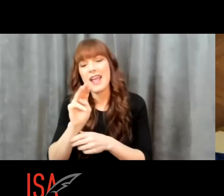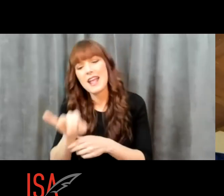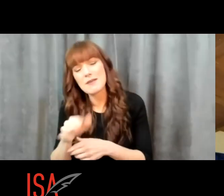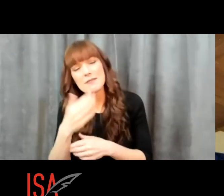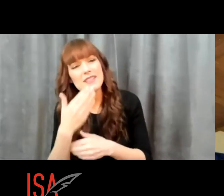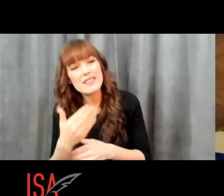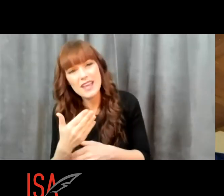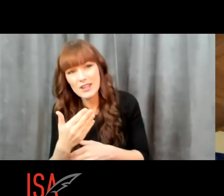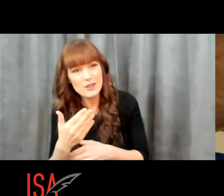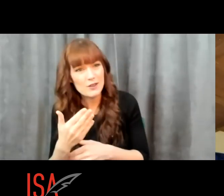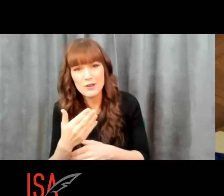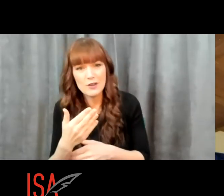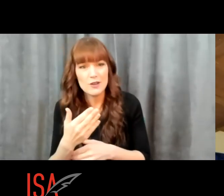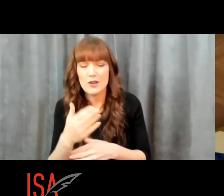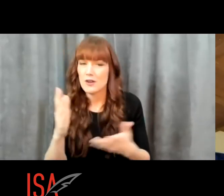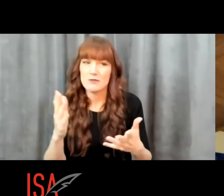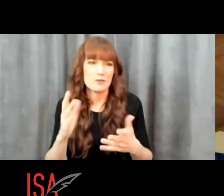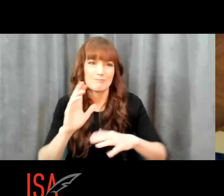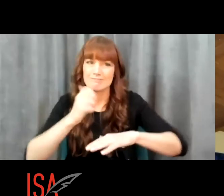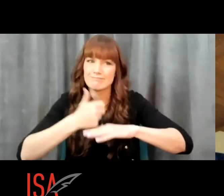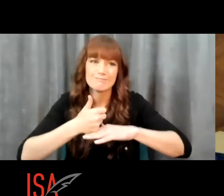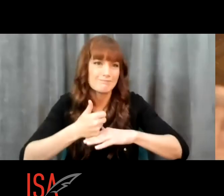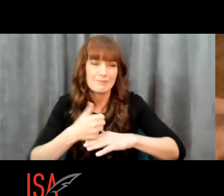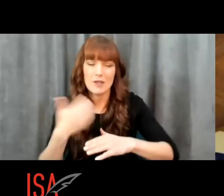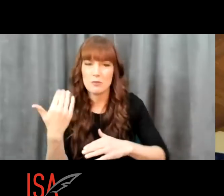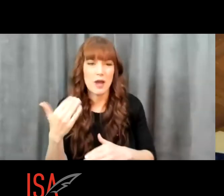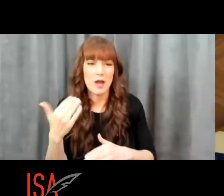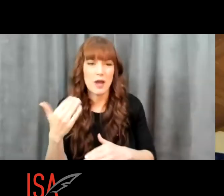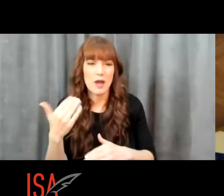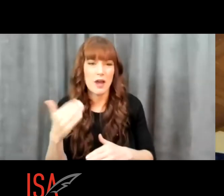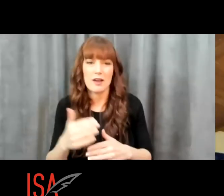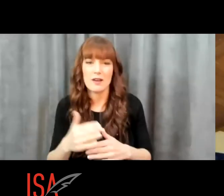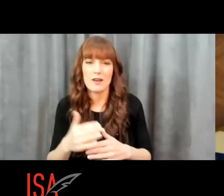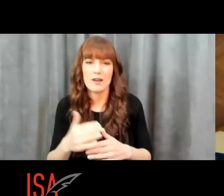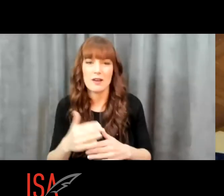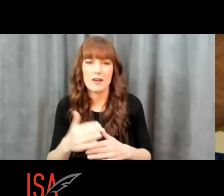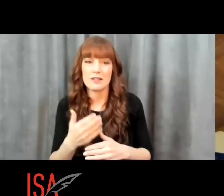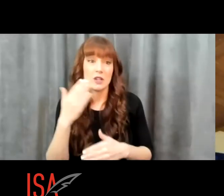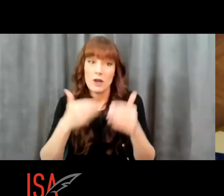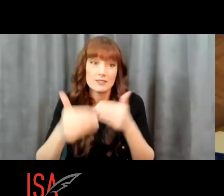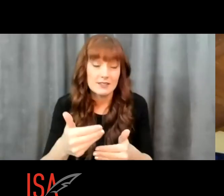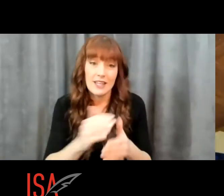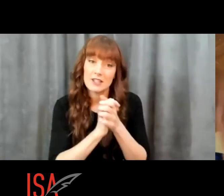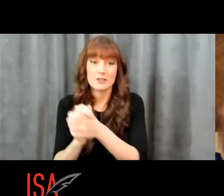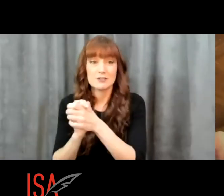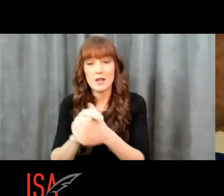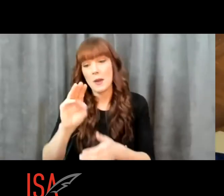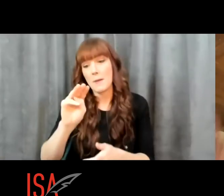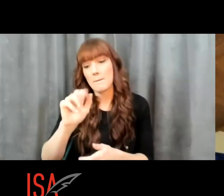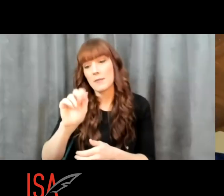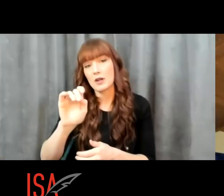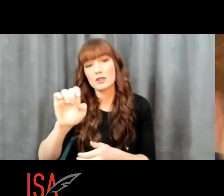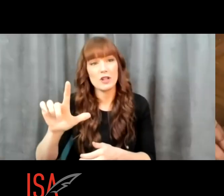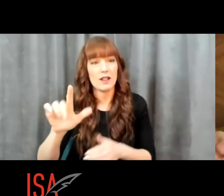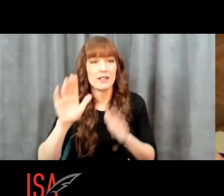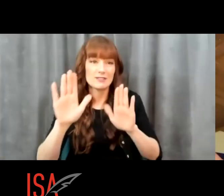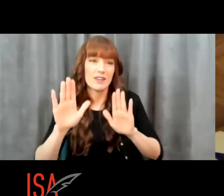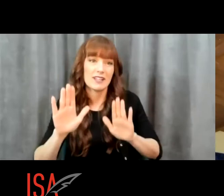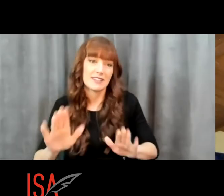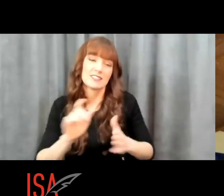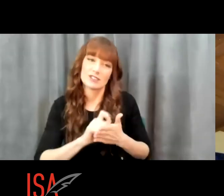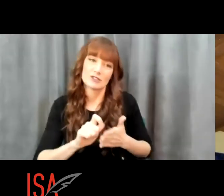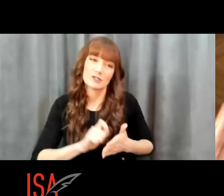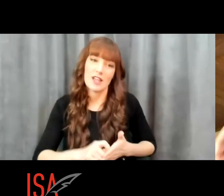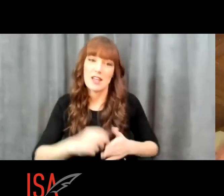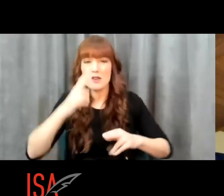for making the call. It's been a great process, and congratulations to Marshall. It's a